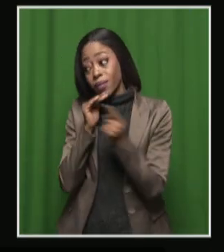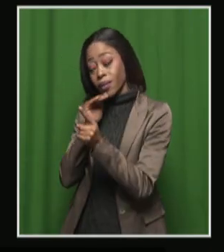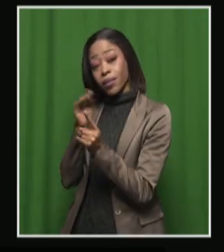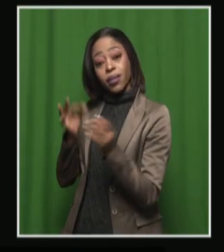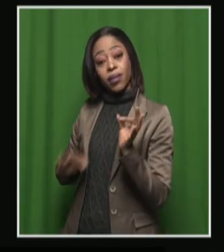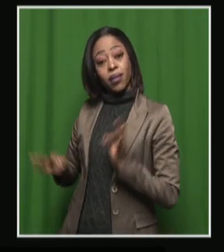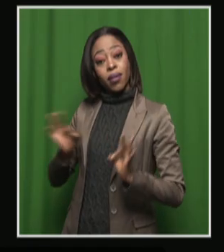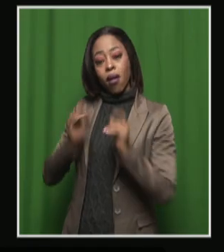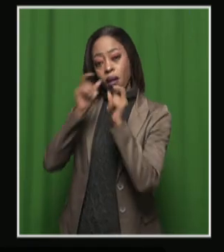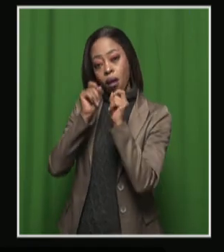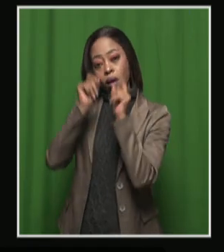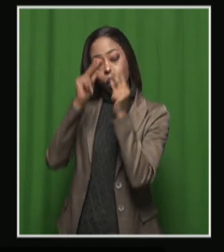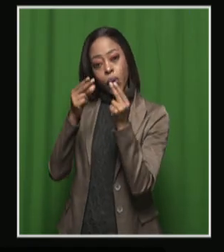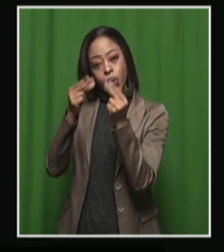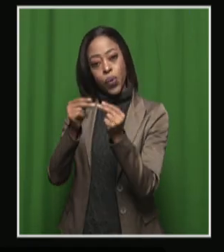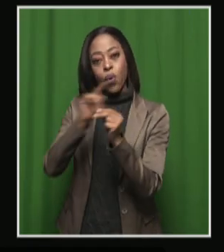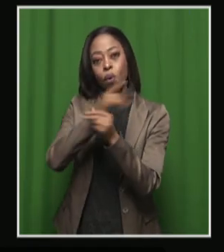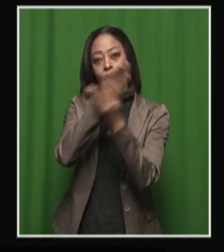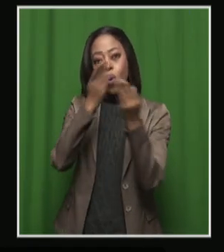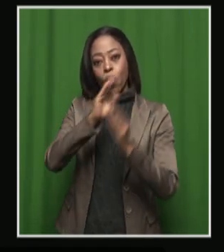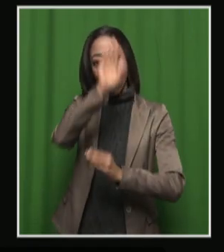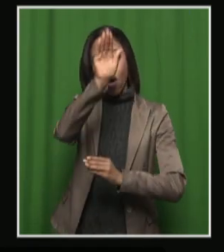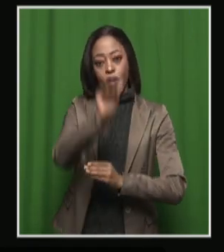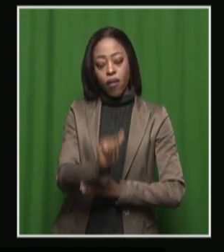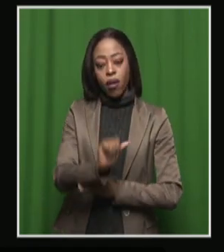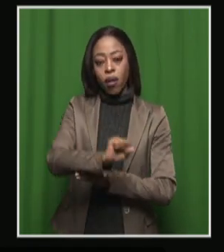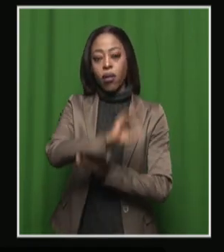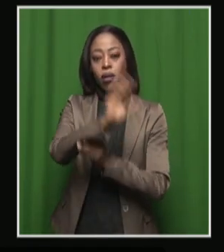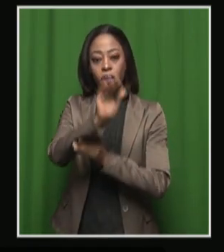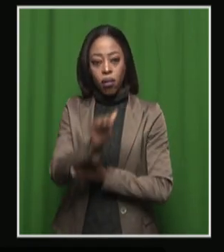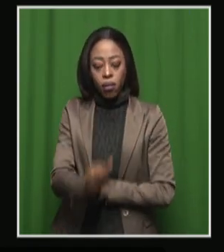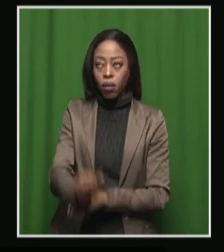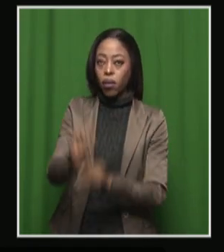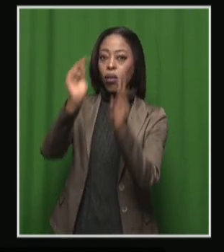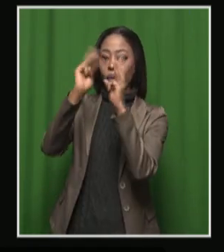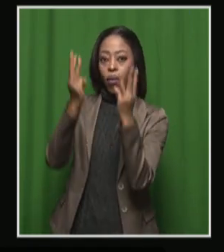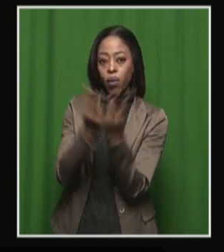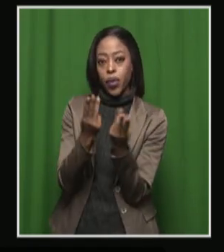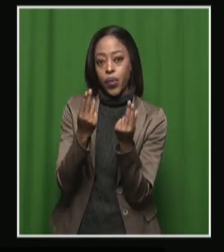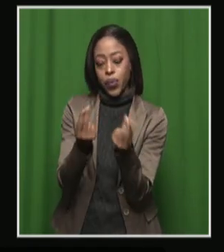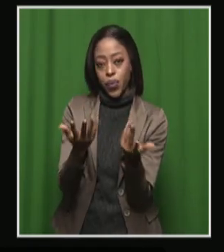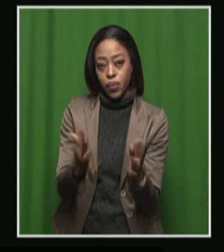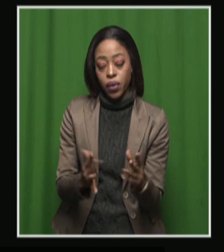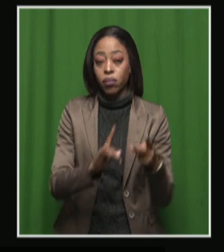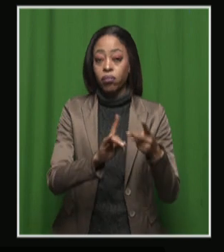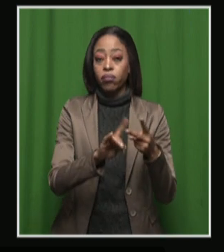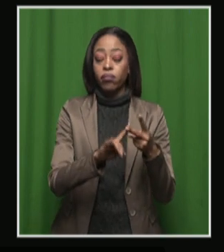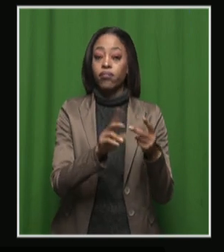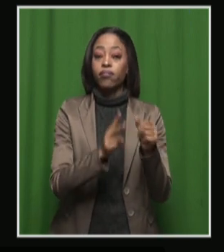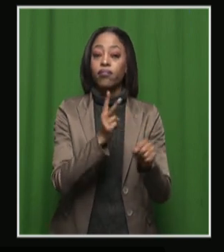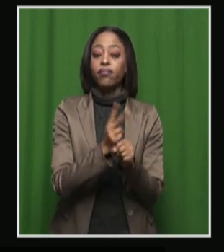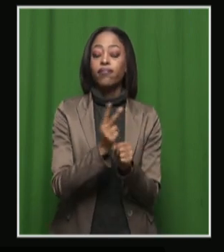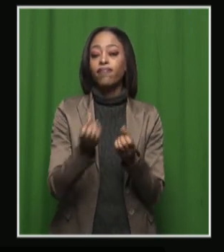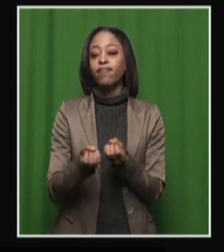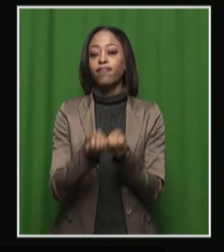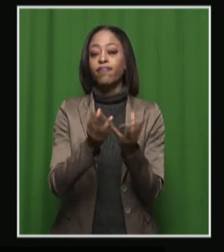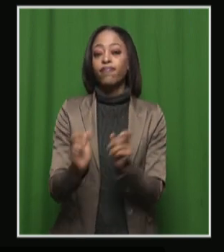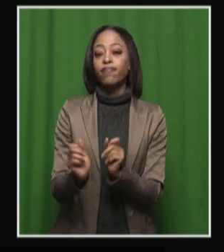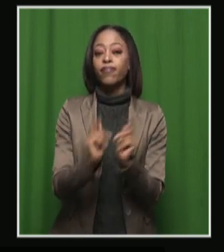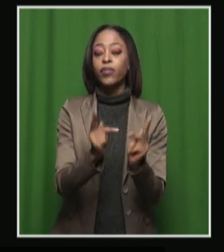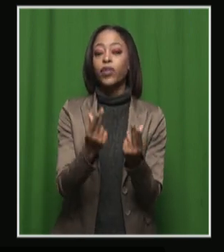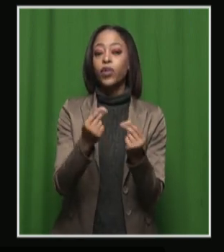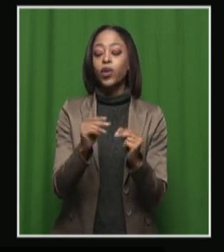across board, across the country, across the continent, across the globe. And then number two, it has given an opportunity